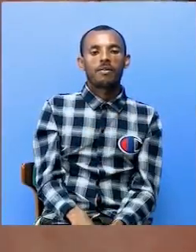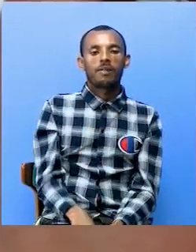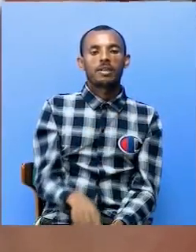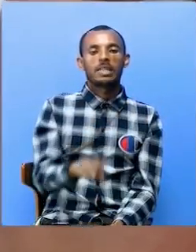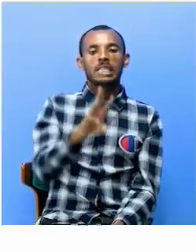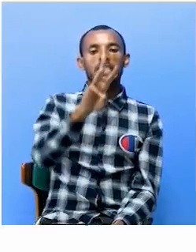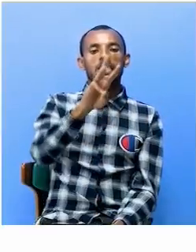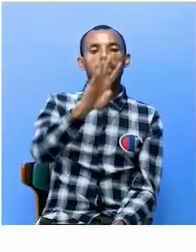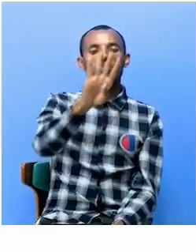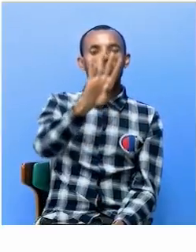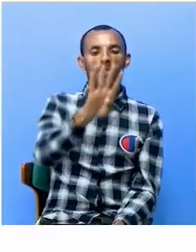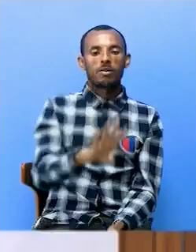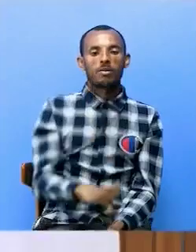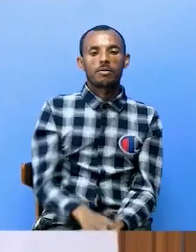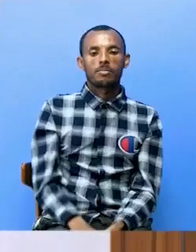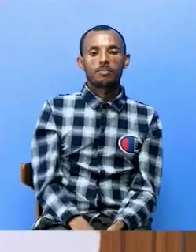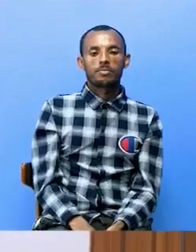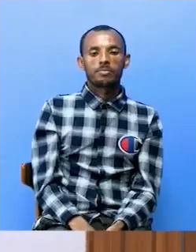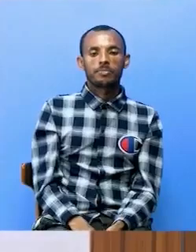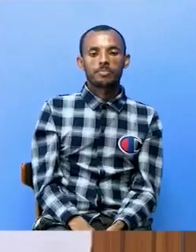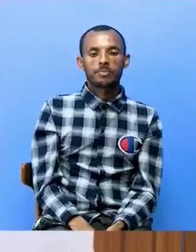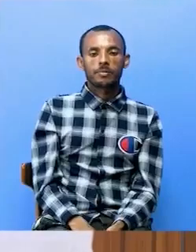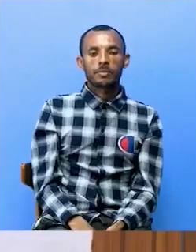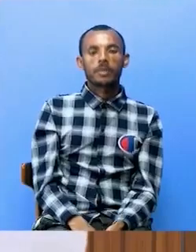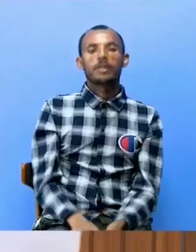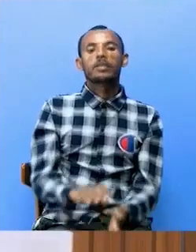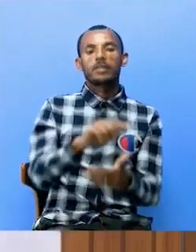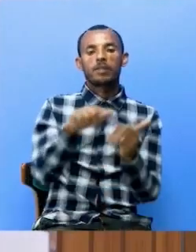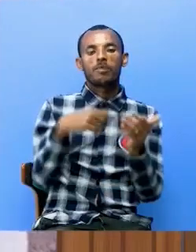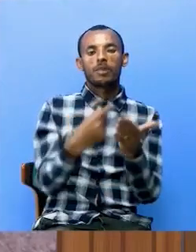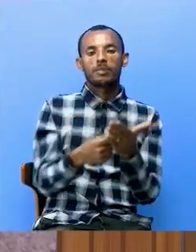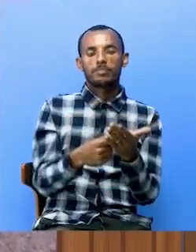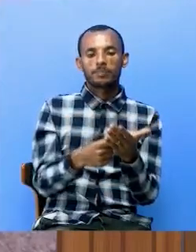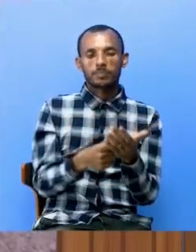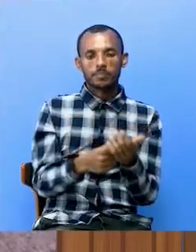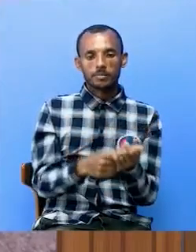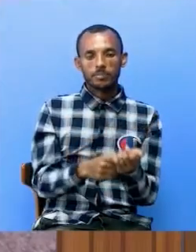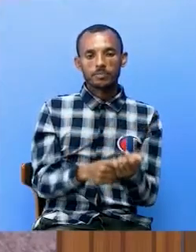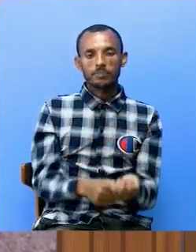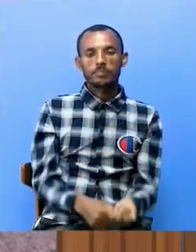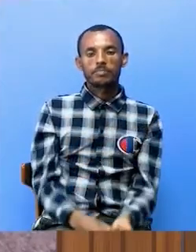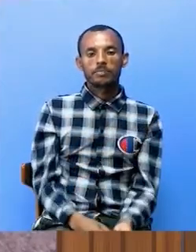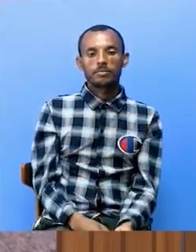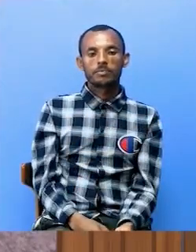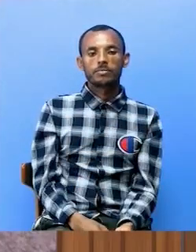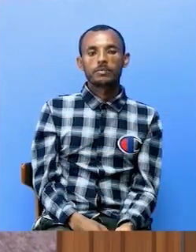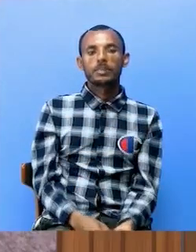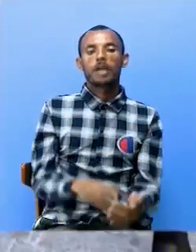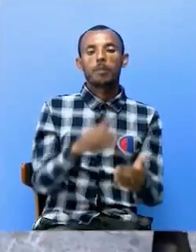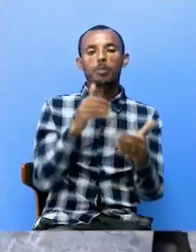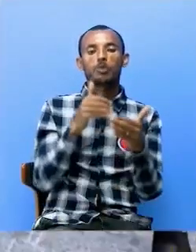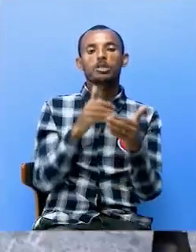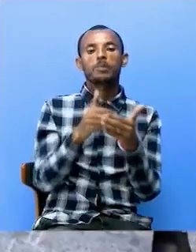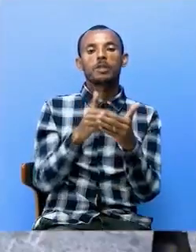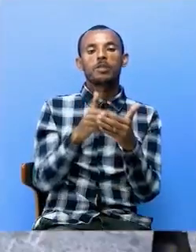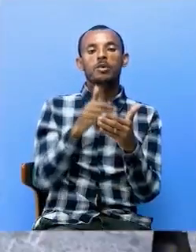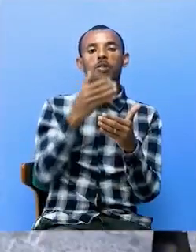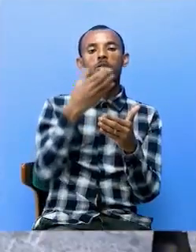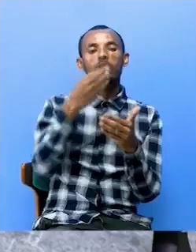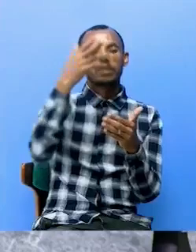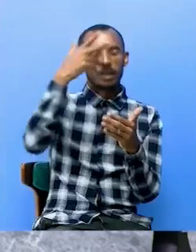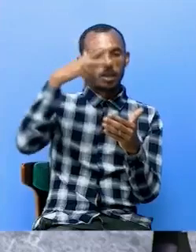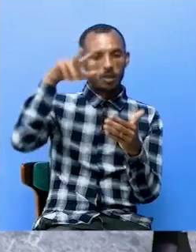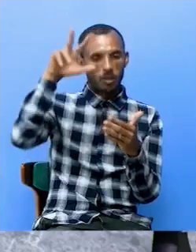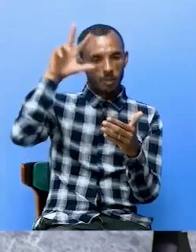64. Negative 64. Therefore, the approximation of the